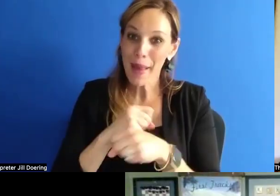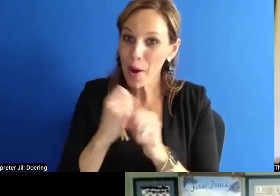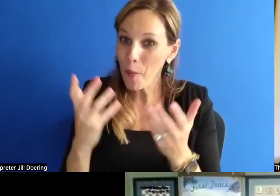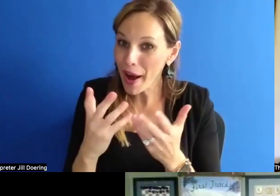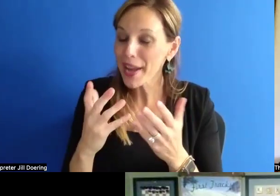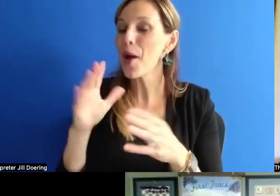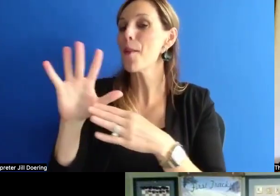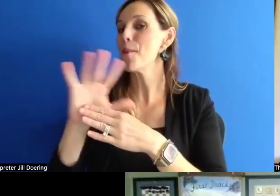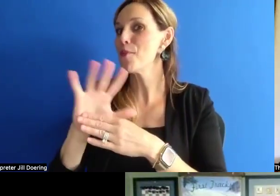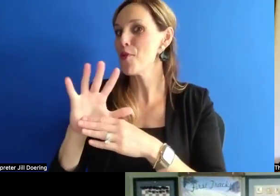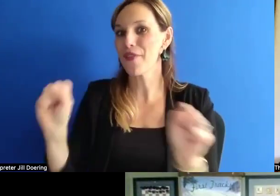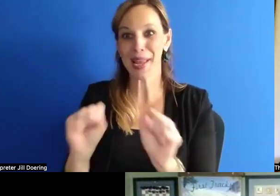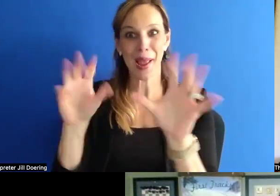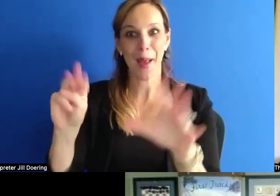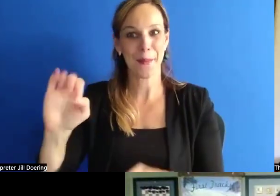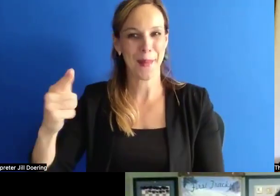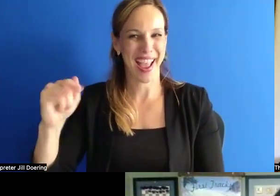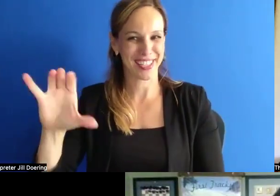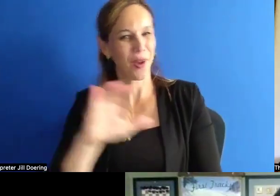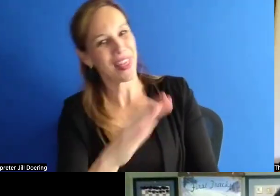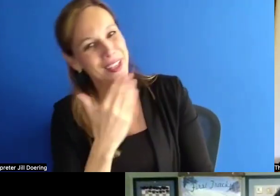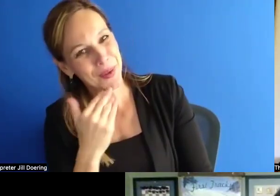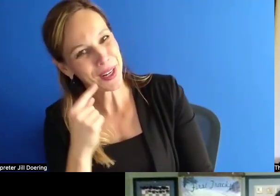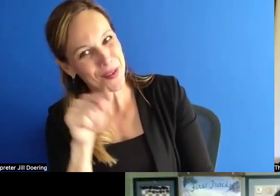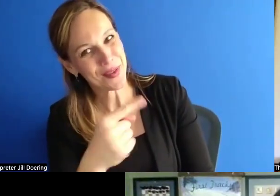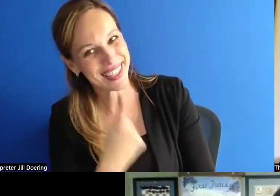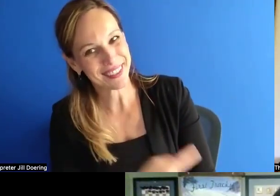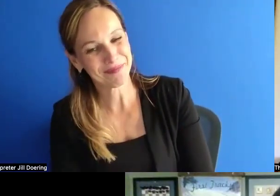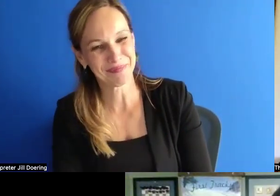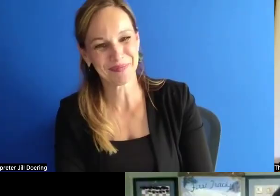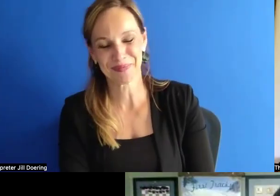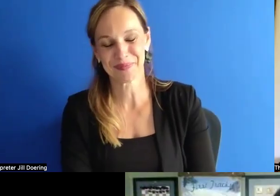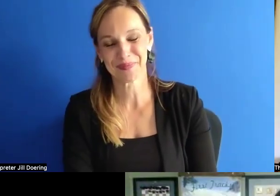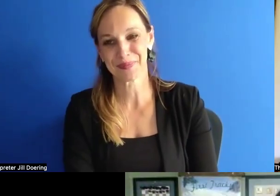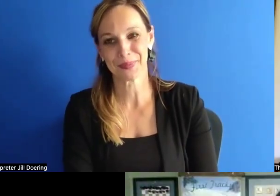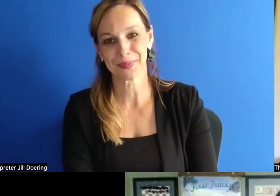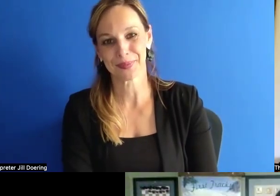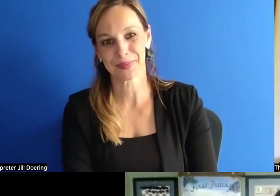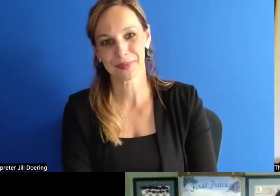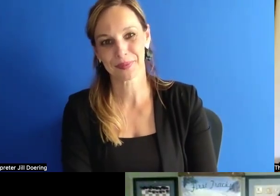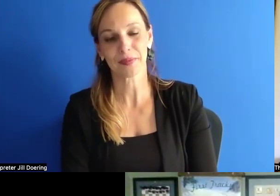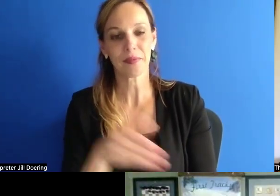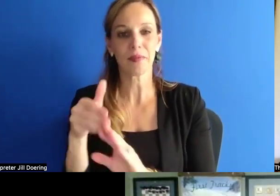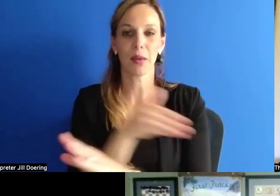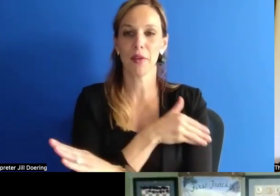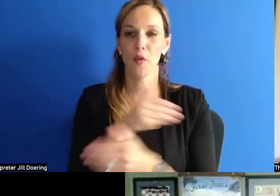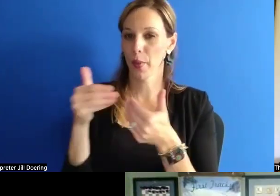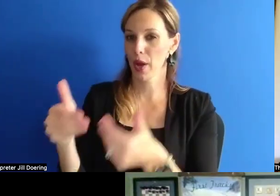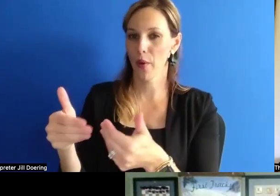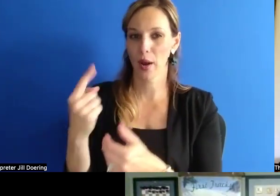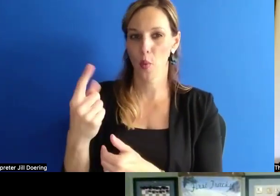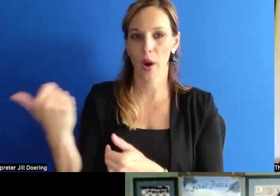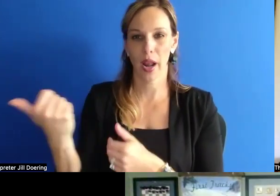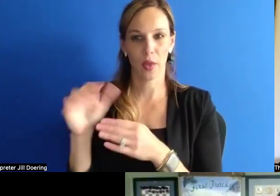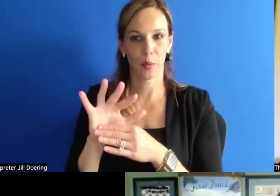Yes. Oh, that's very sweet of you to say. Definitely. Okay, before we go on to one other movie that